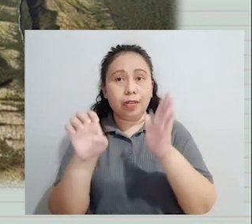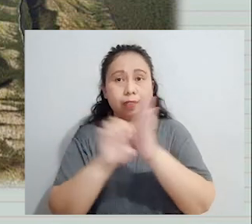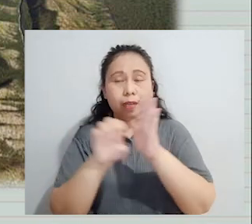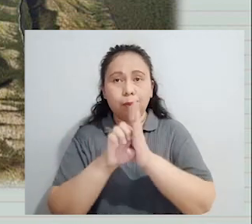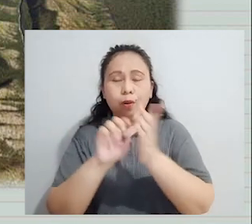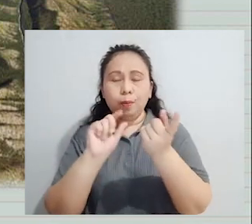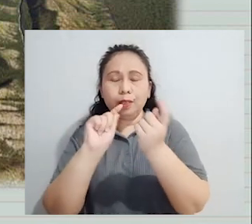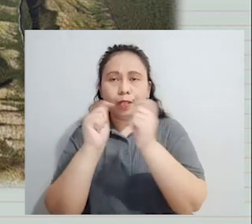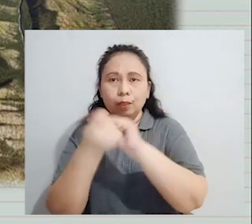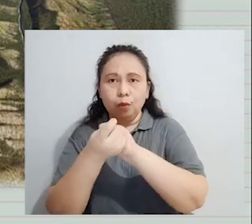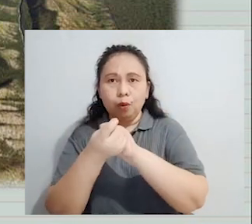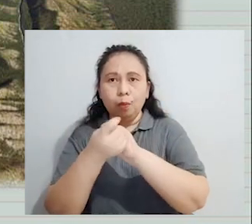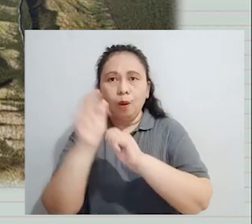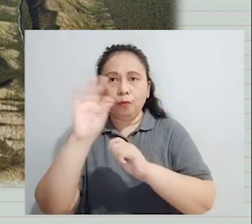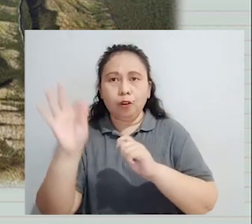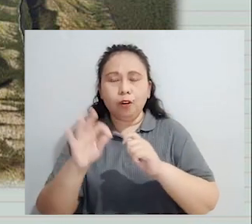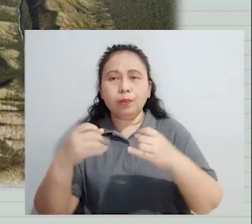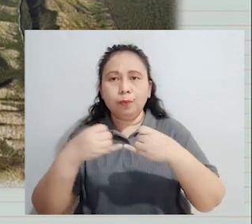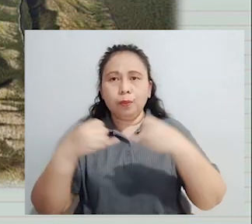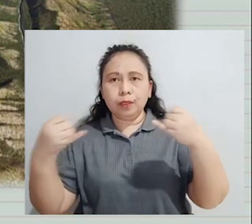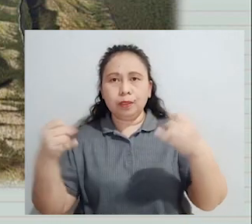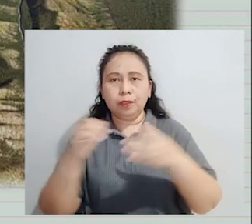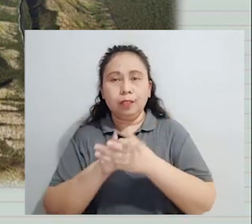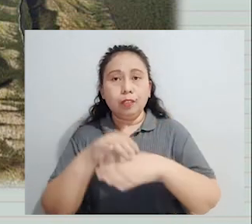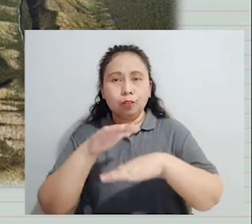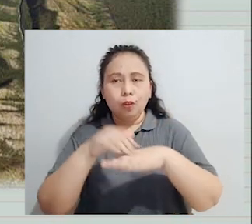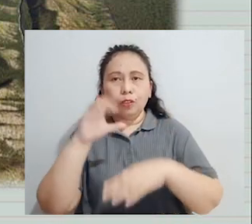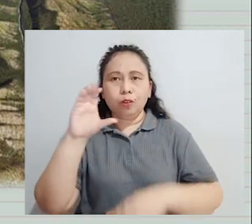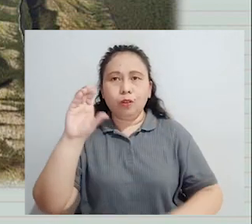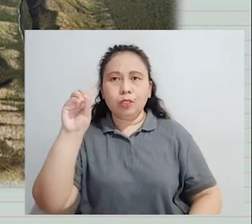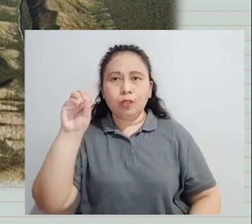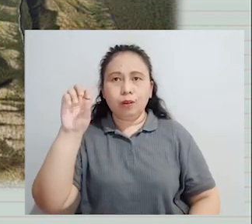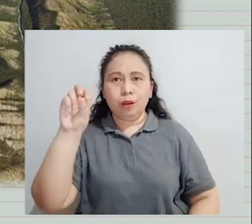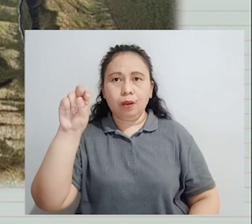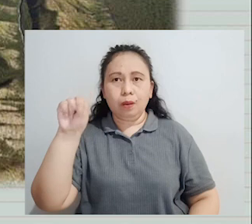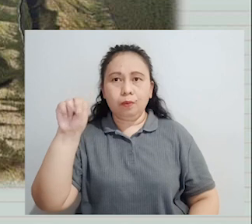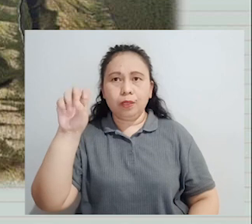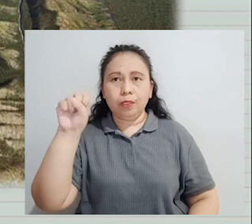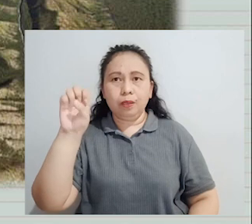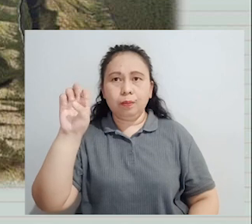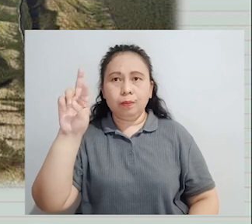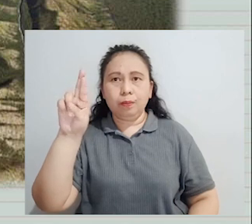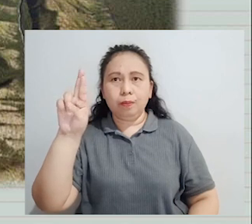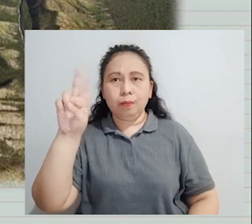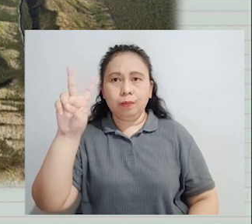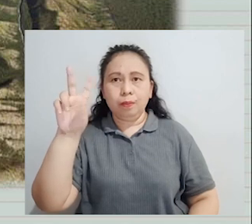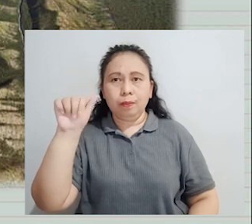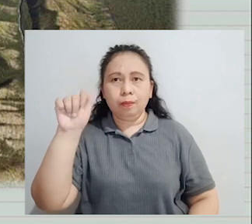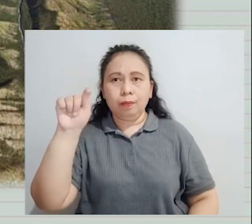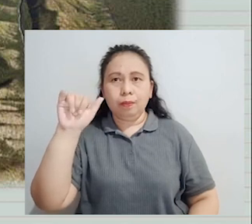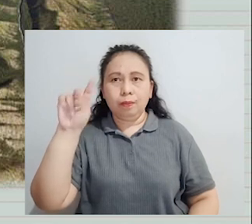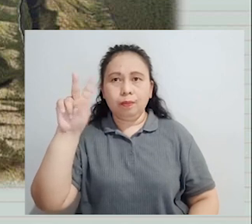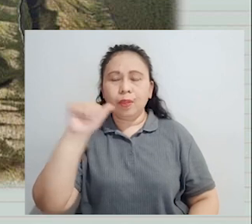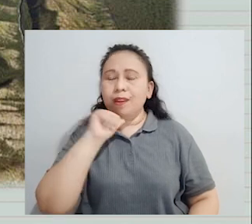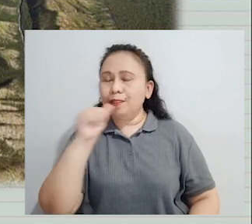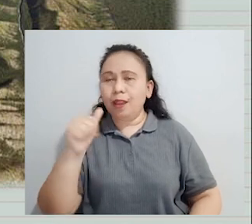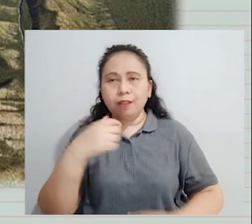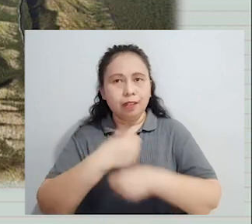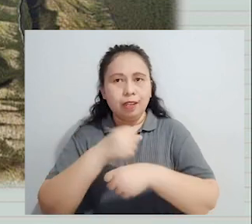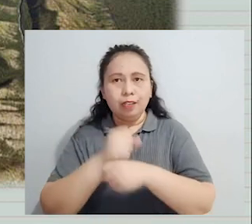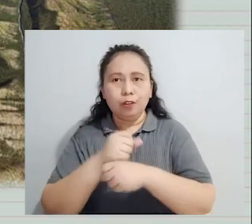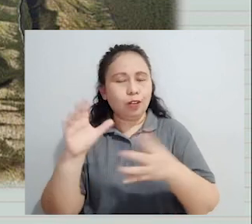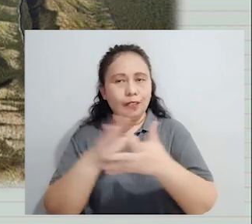Transform fault boundary is considered as conservative because it does not create nor destroy the